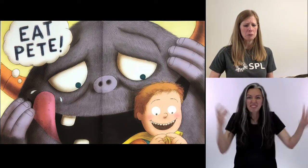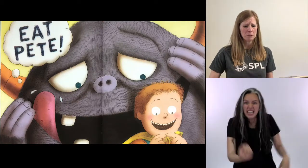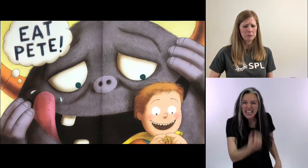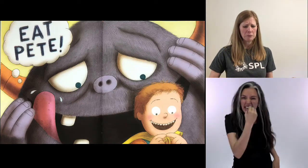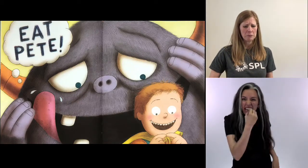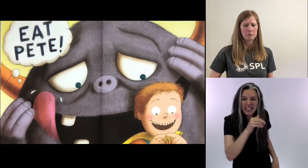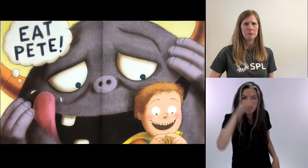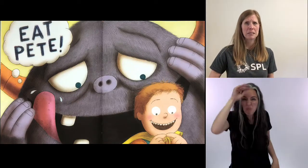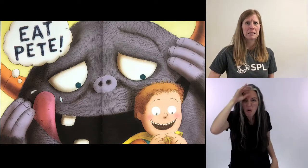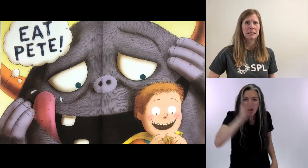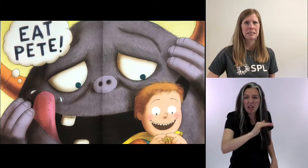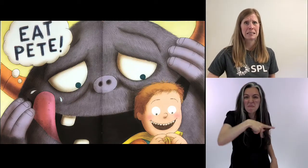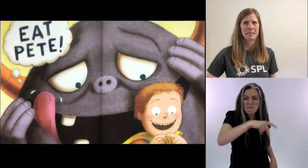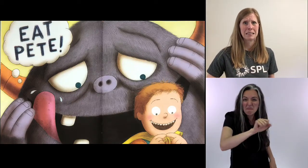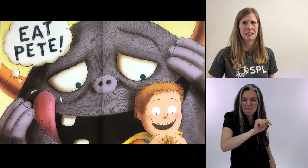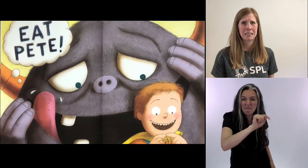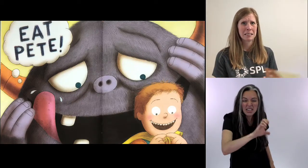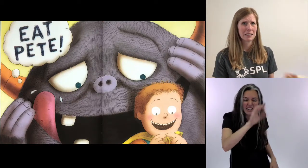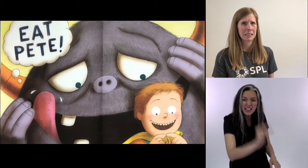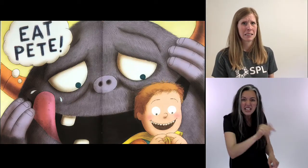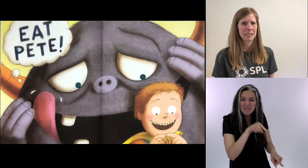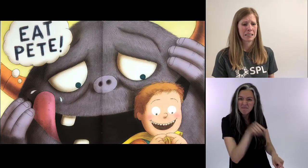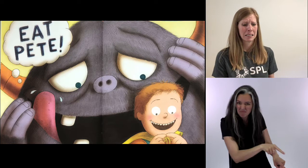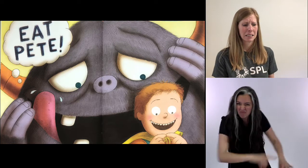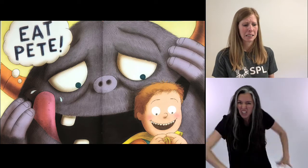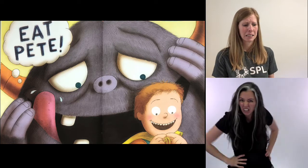Pete. Oh.